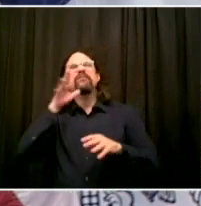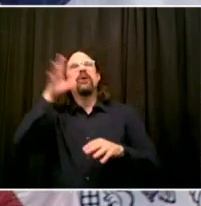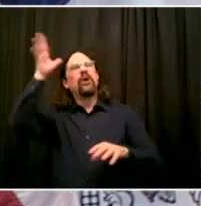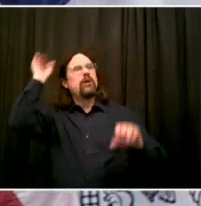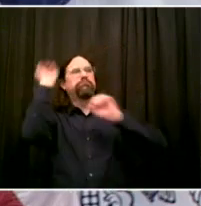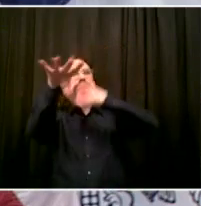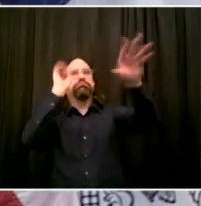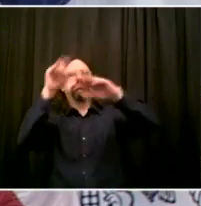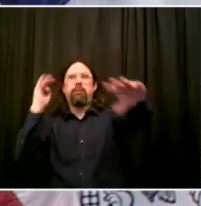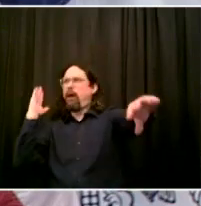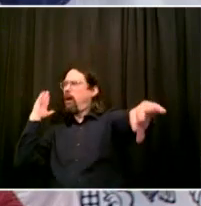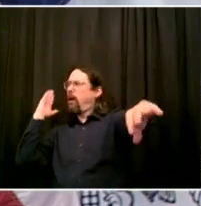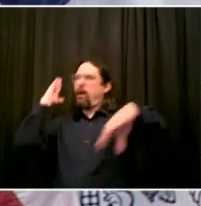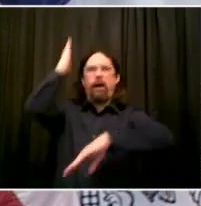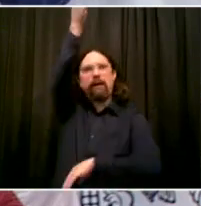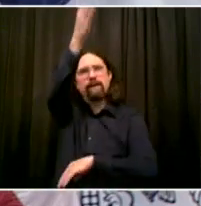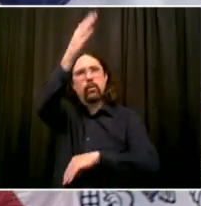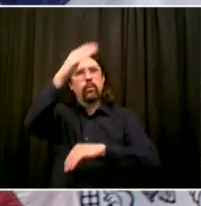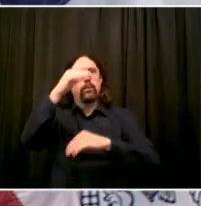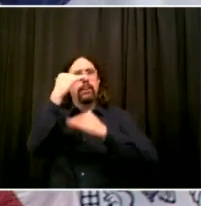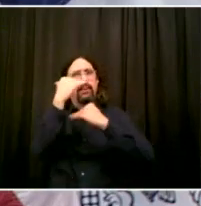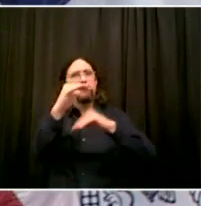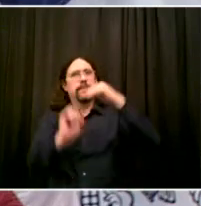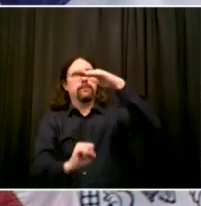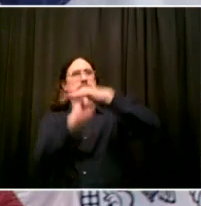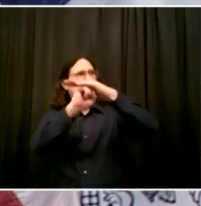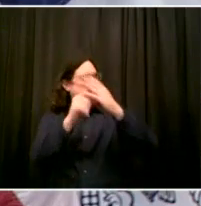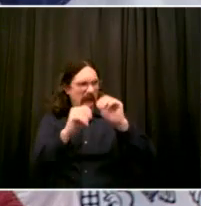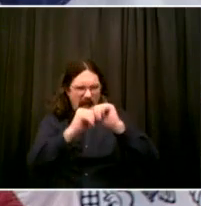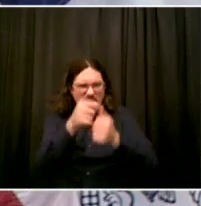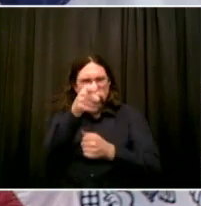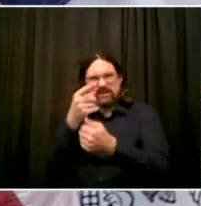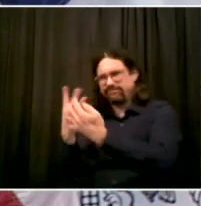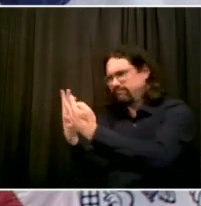I'll start and then Melanie and Lorraine can add.